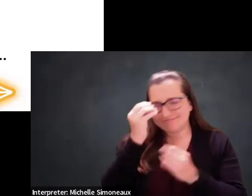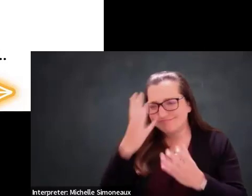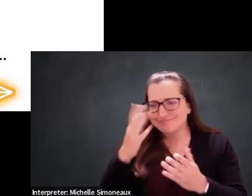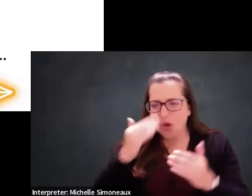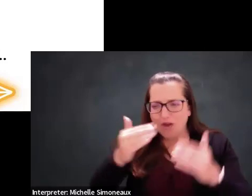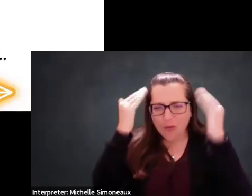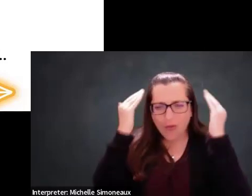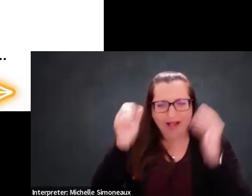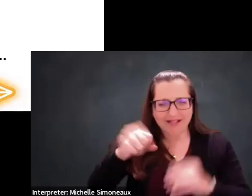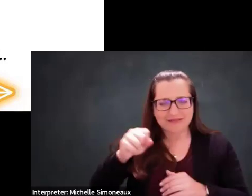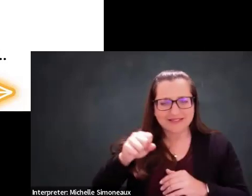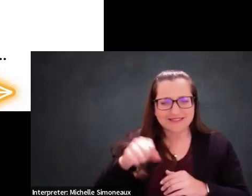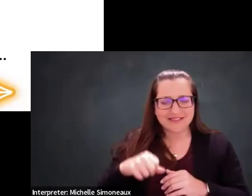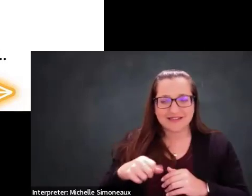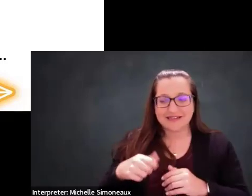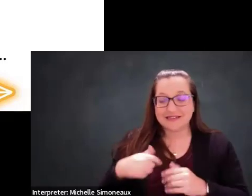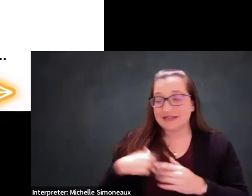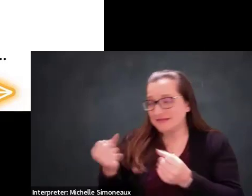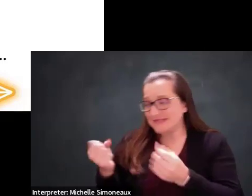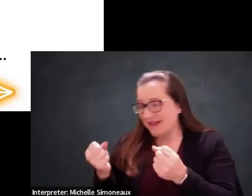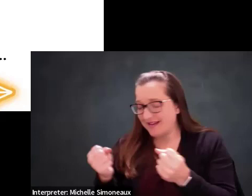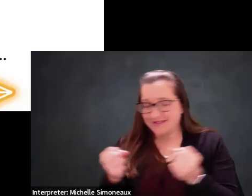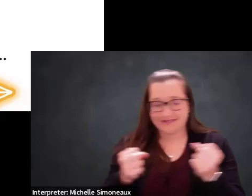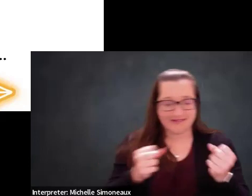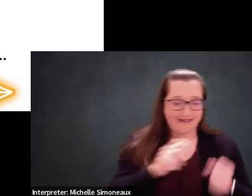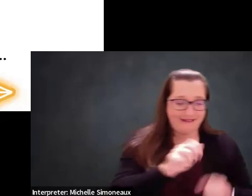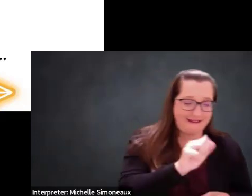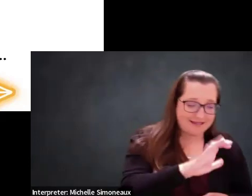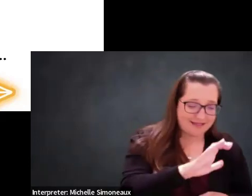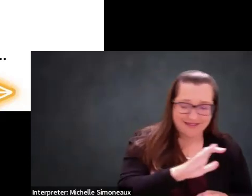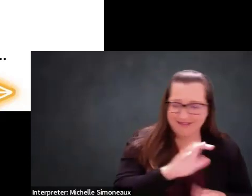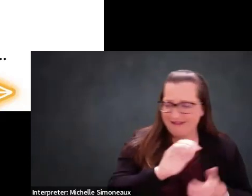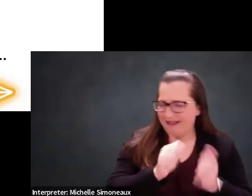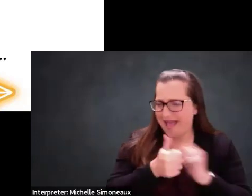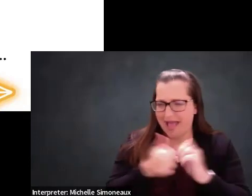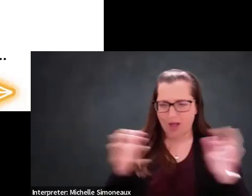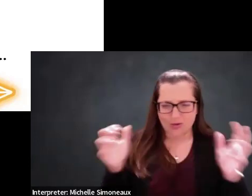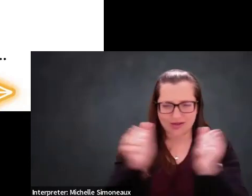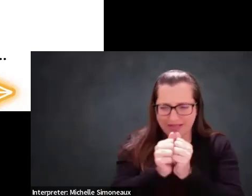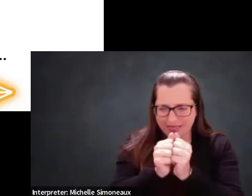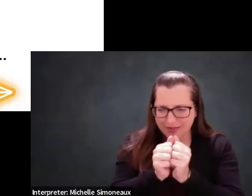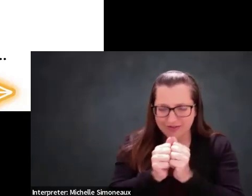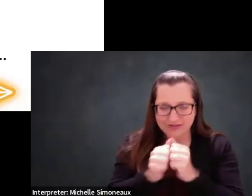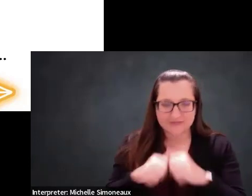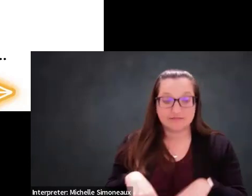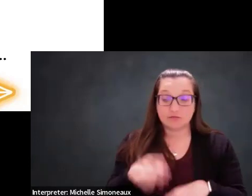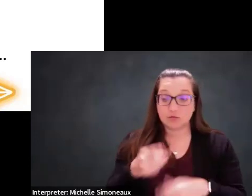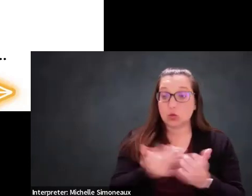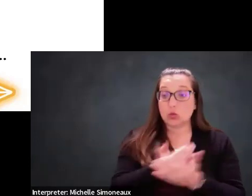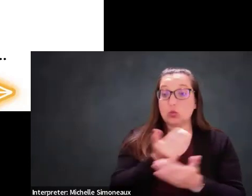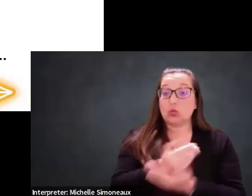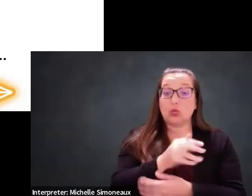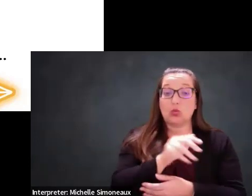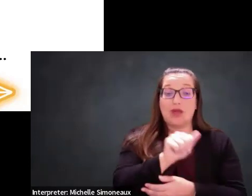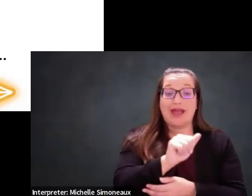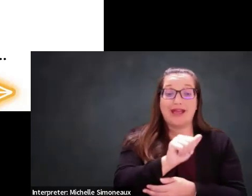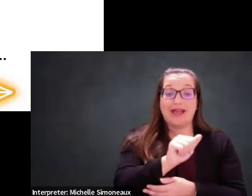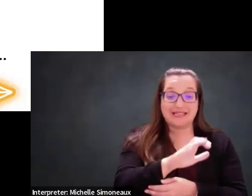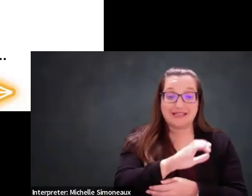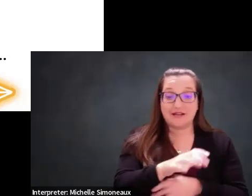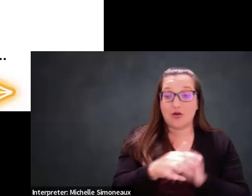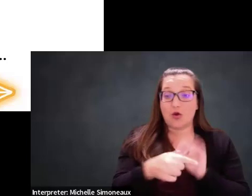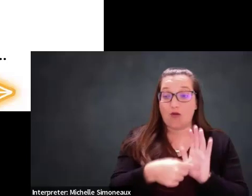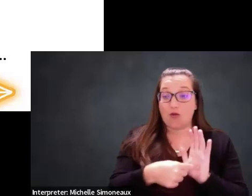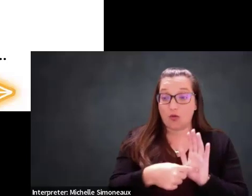working with student tour signing and we're working with AAC and then we're, how do we put this all together? So if you're new to AAC and modeling and it seems overwhelming, that's